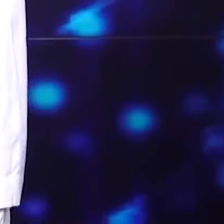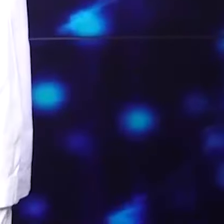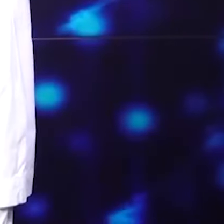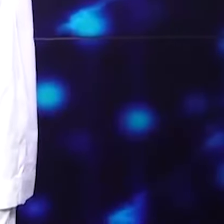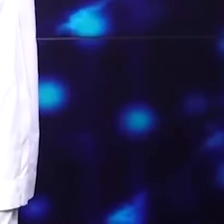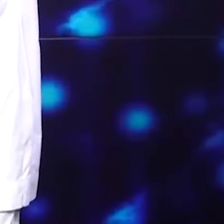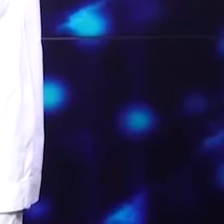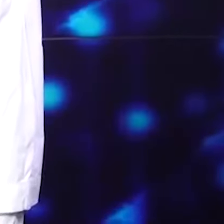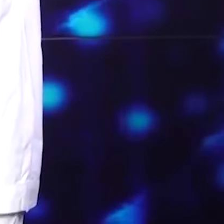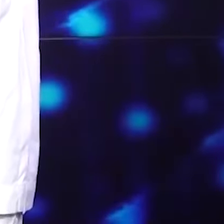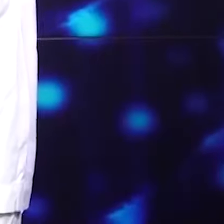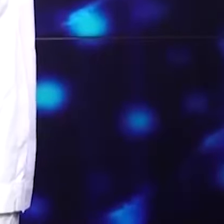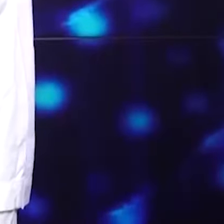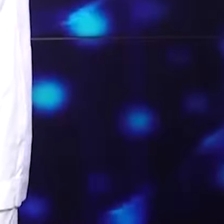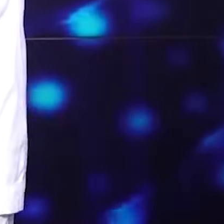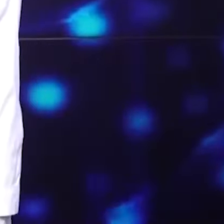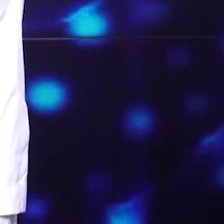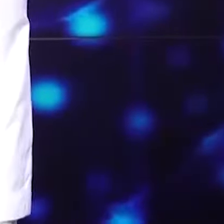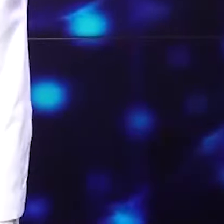confession is not reporting an